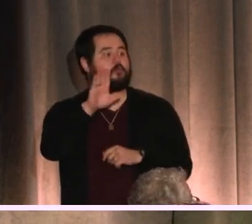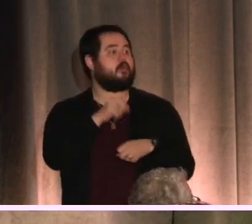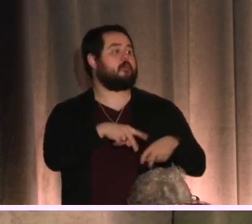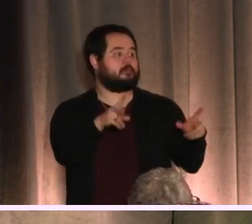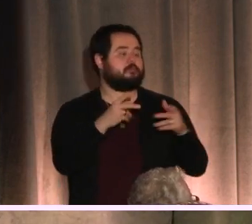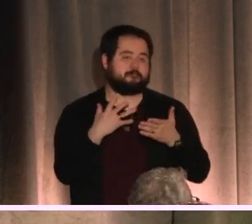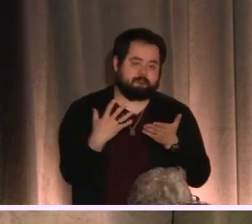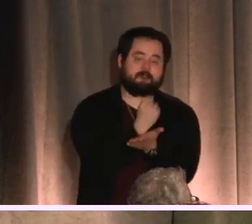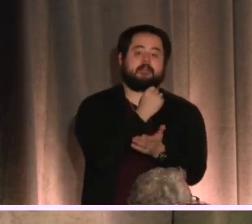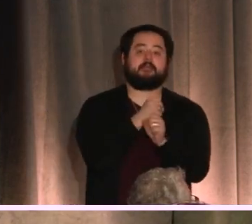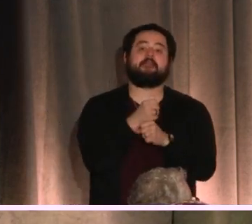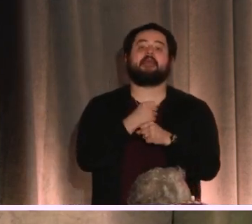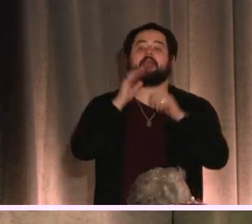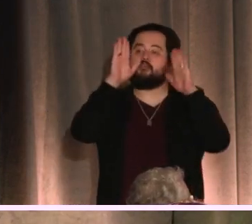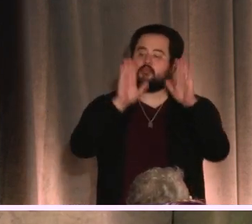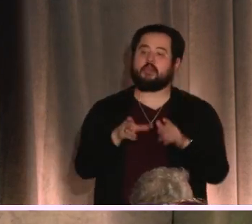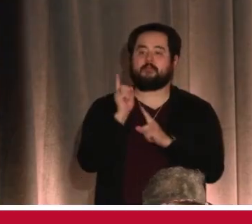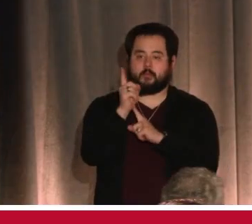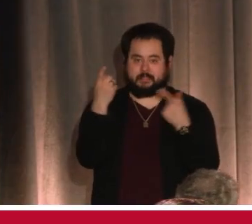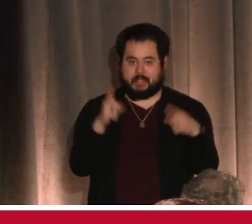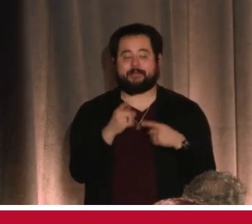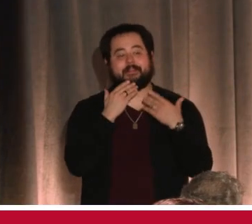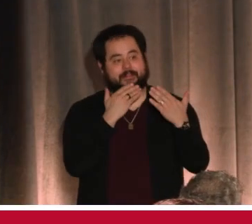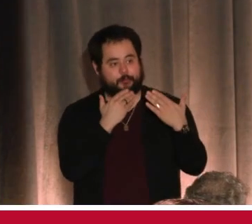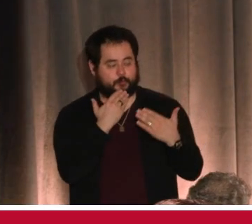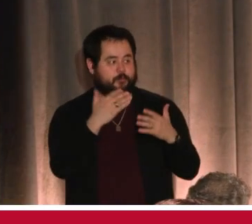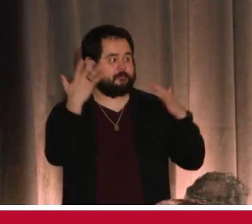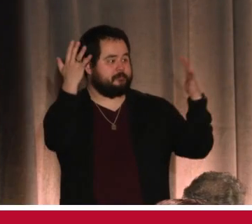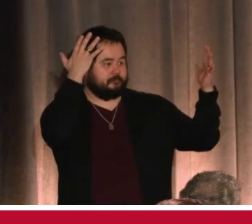great moments happen. Thank you very much.